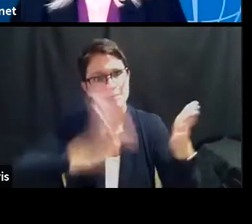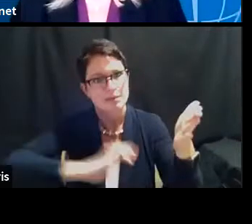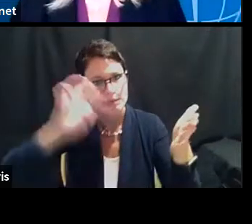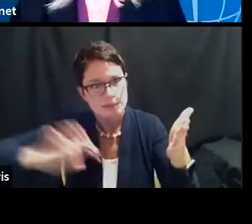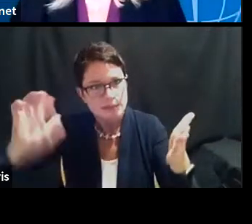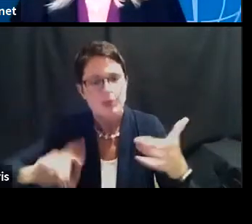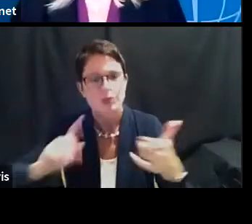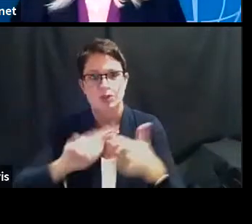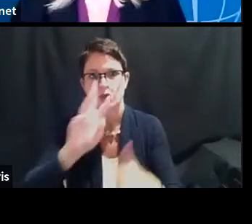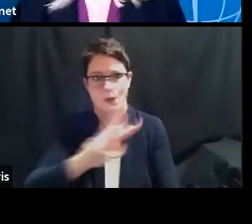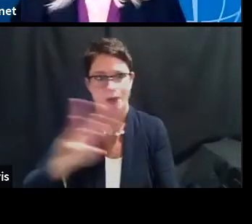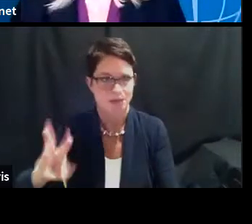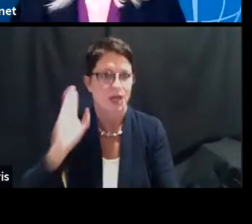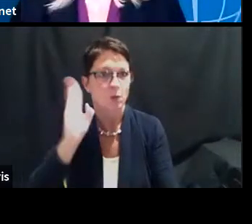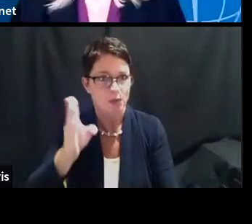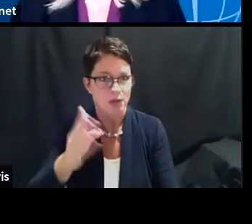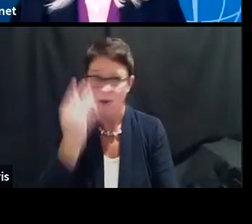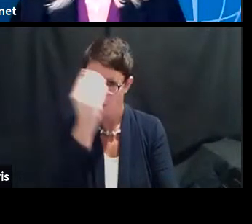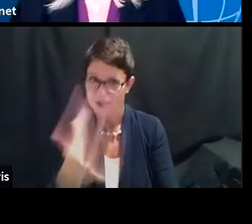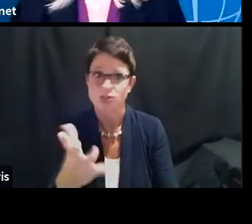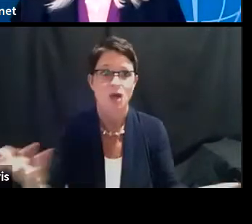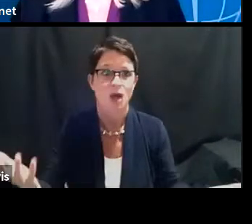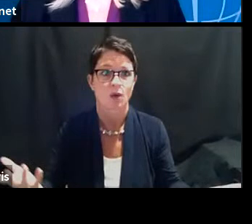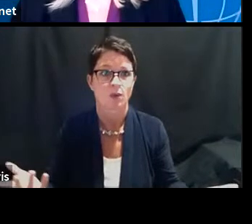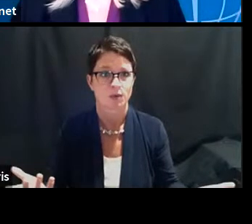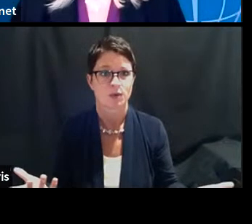your website. So I just want to let you know that. Good.